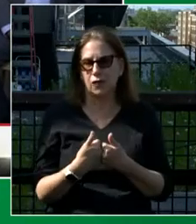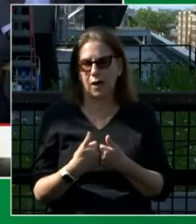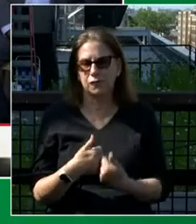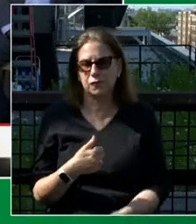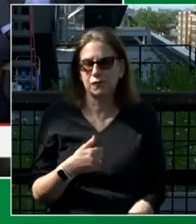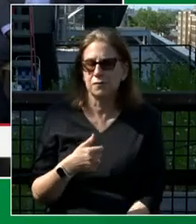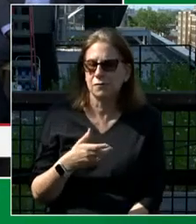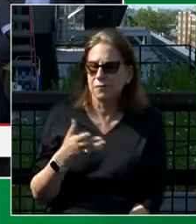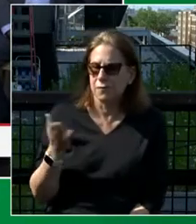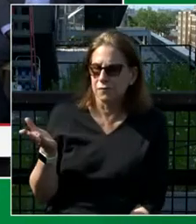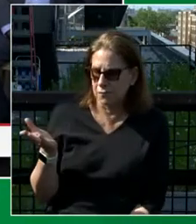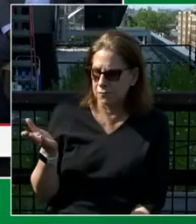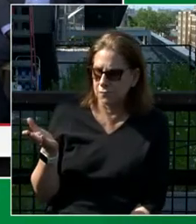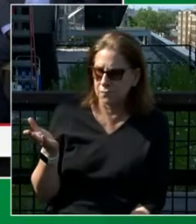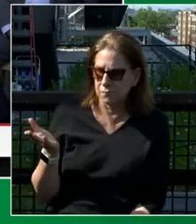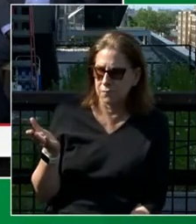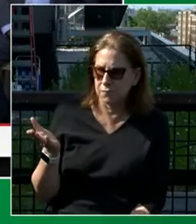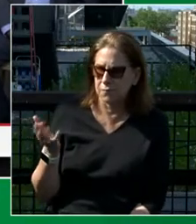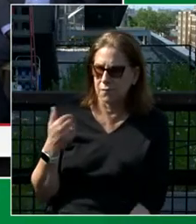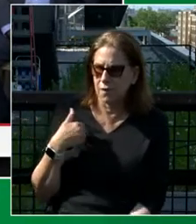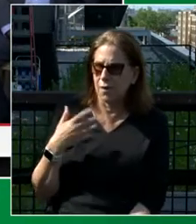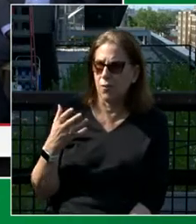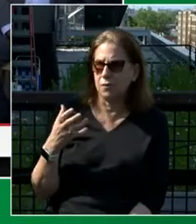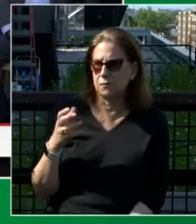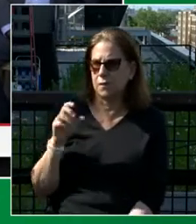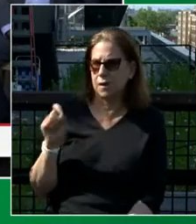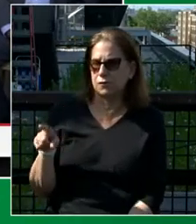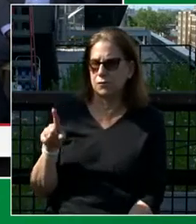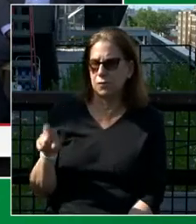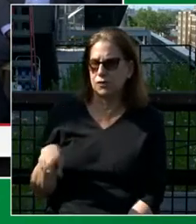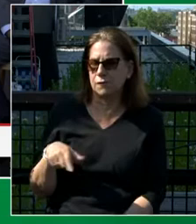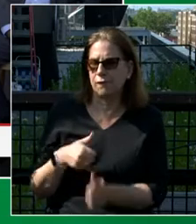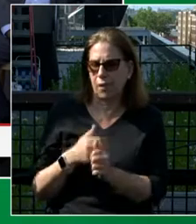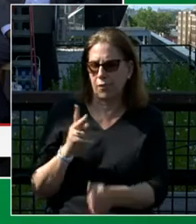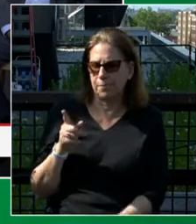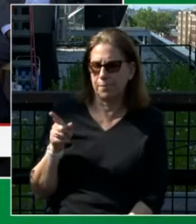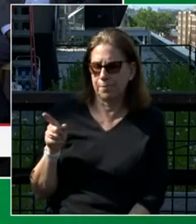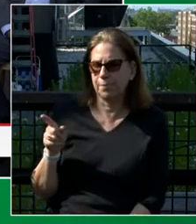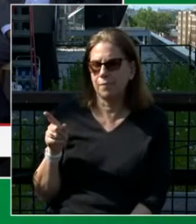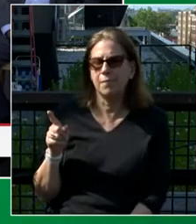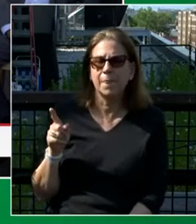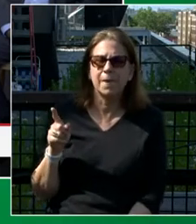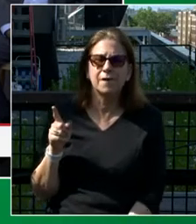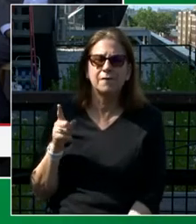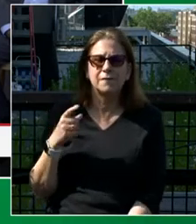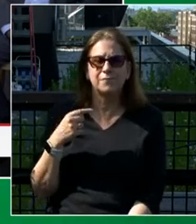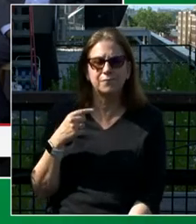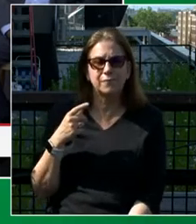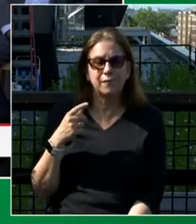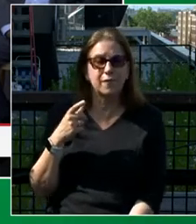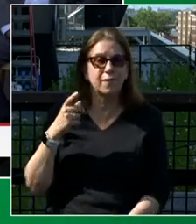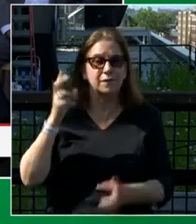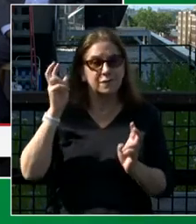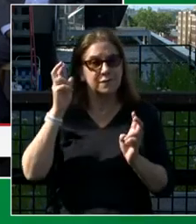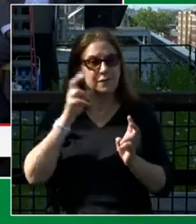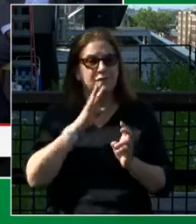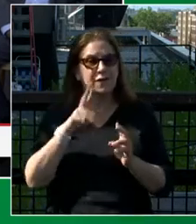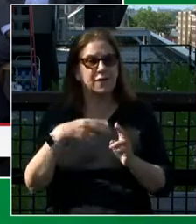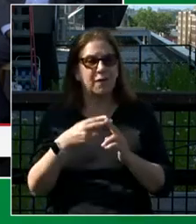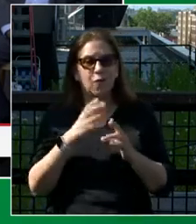question, because I kind of like to think of ideas around communications every once in a while. I see Jackie laughing off to the side